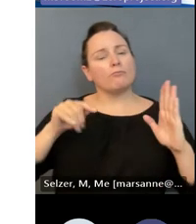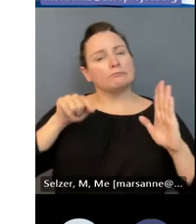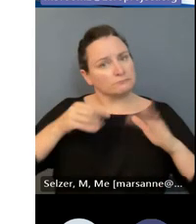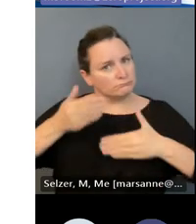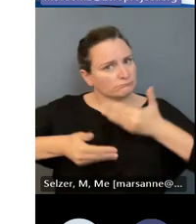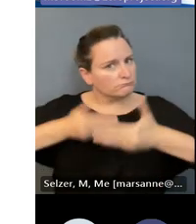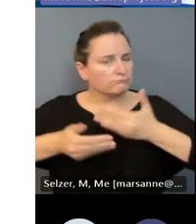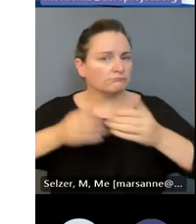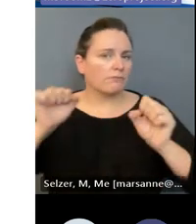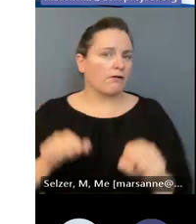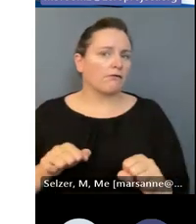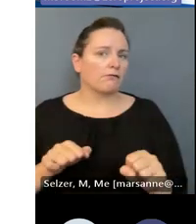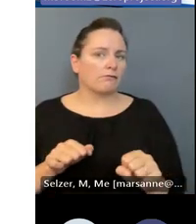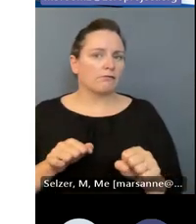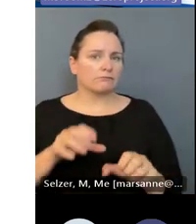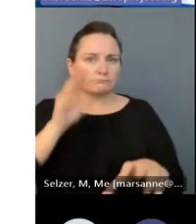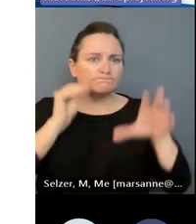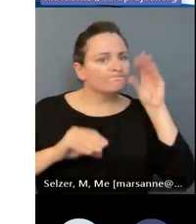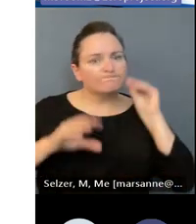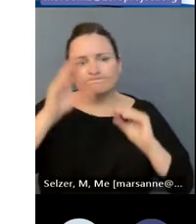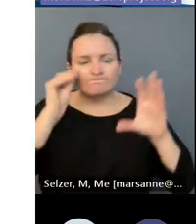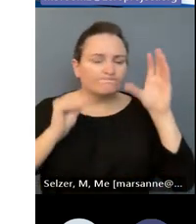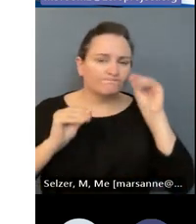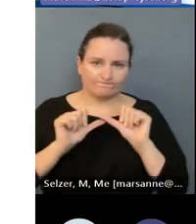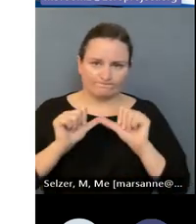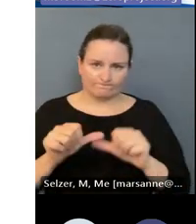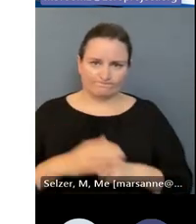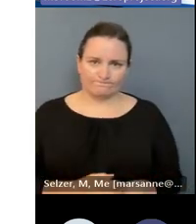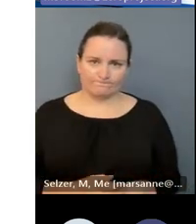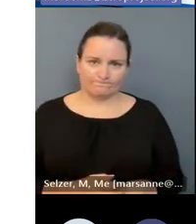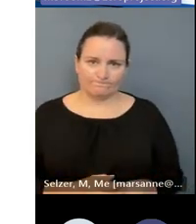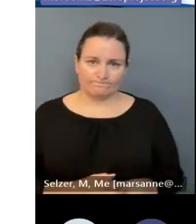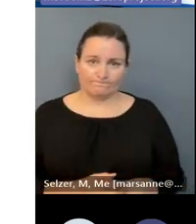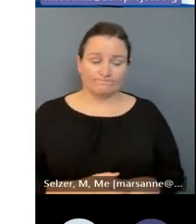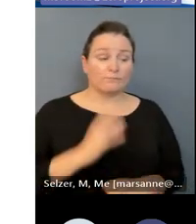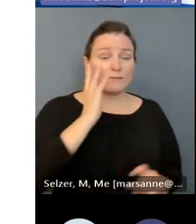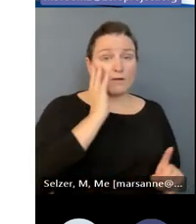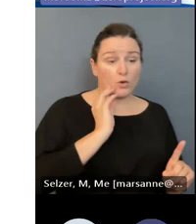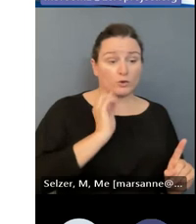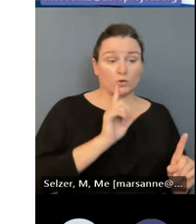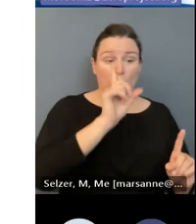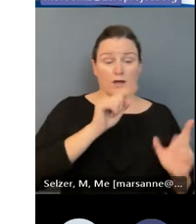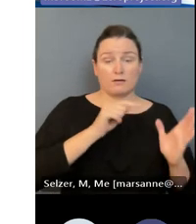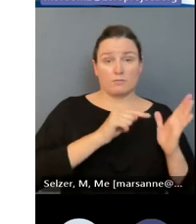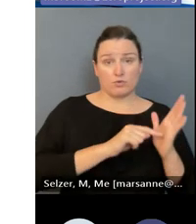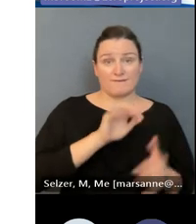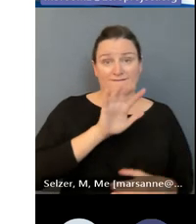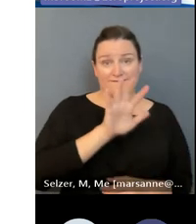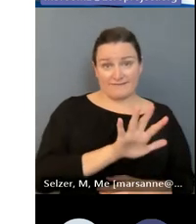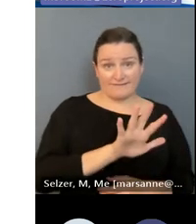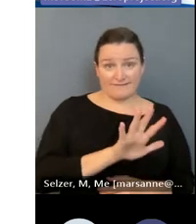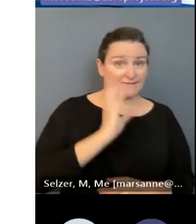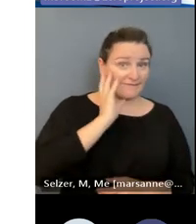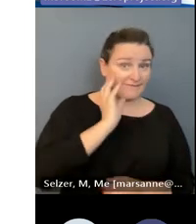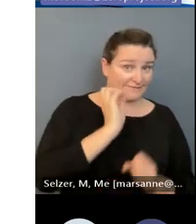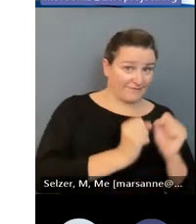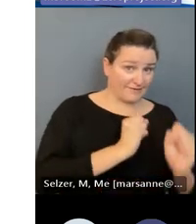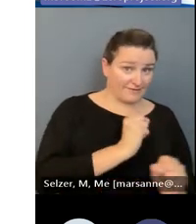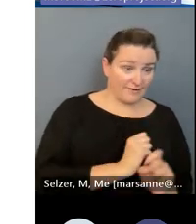program, we take in children between the ages of 1.5 to 3 who might also be taking other services from